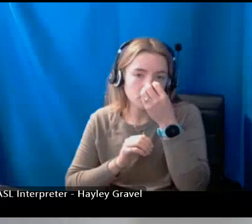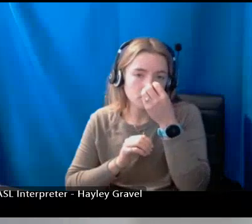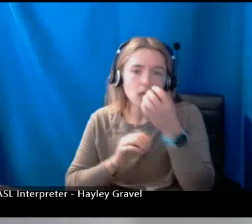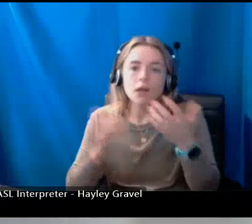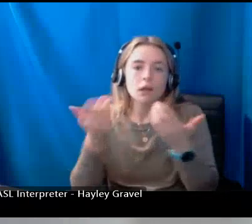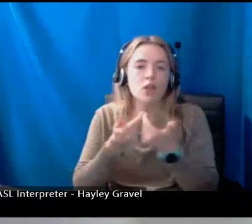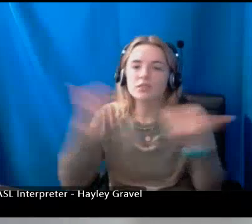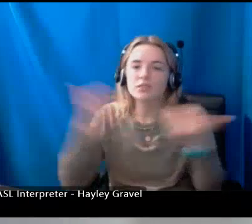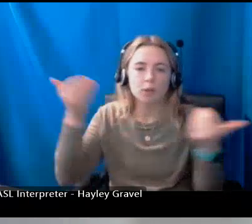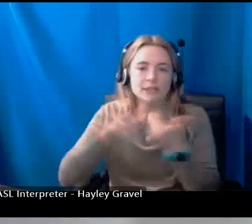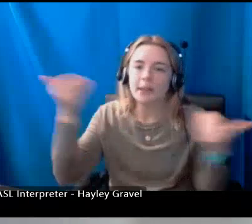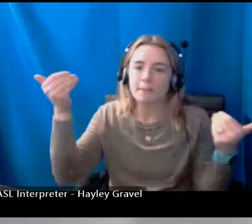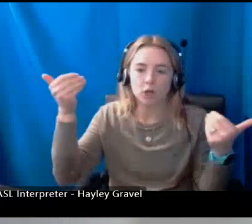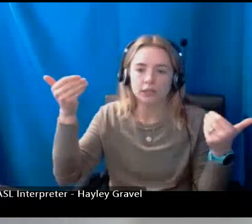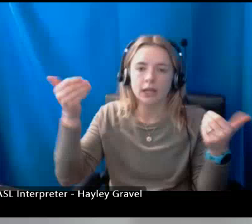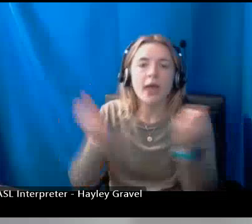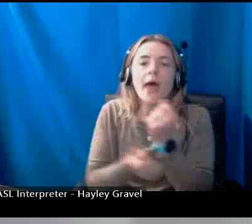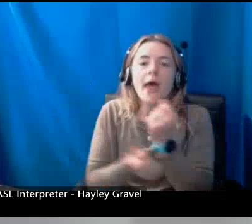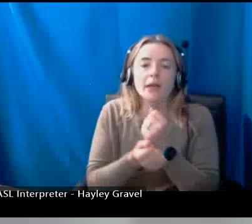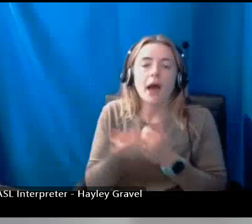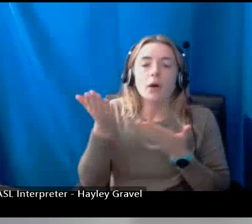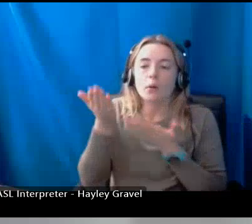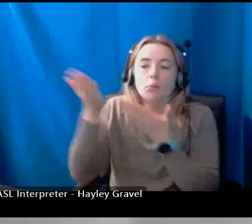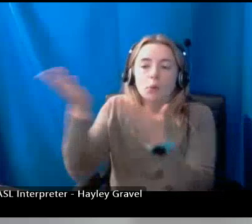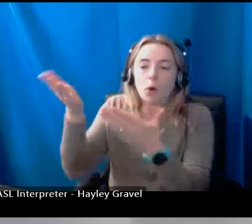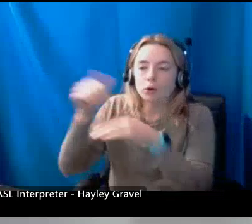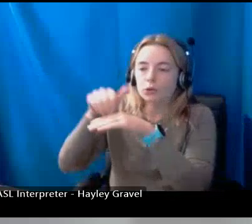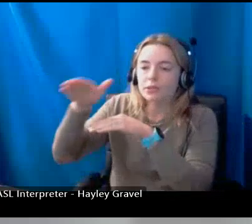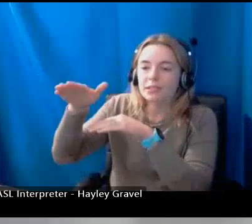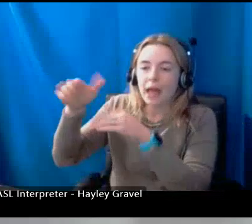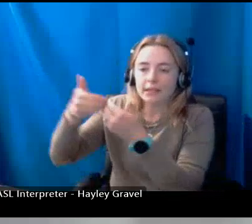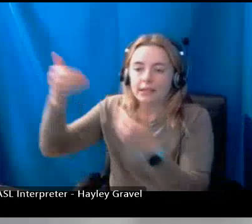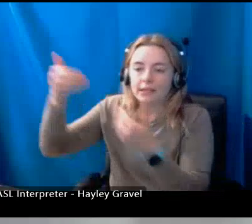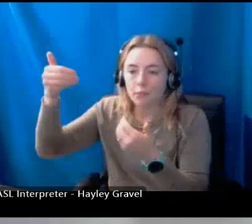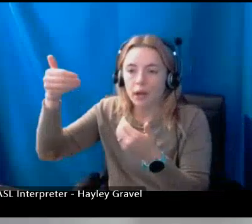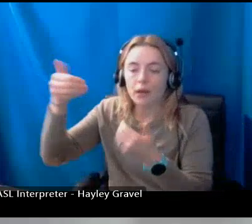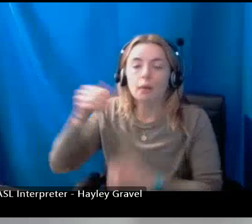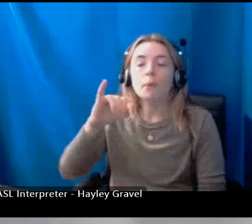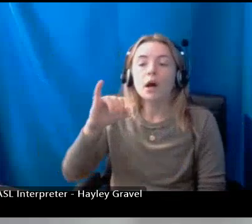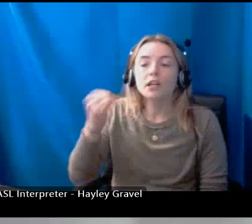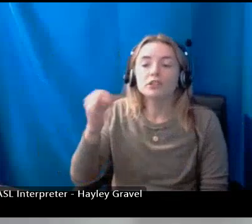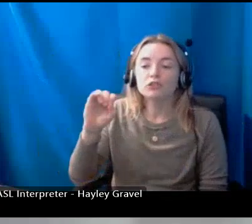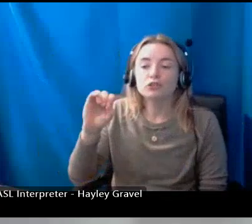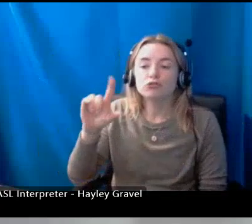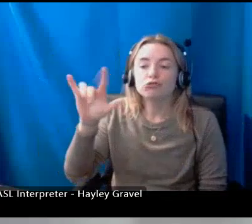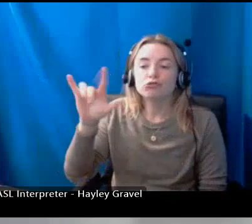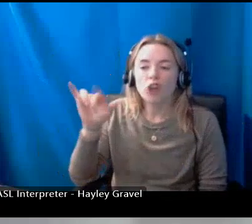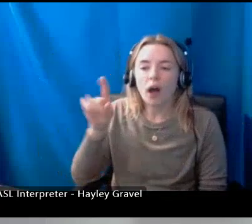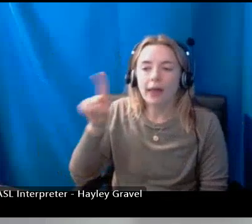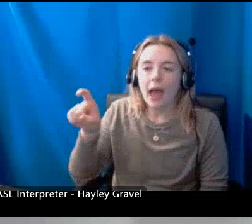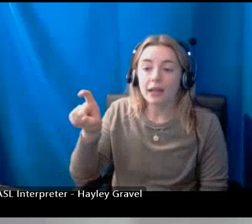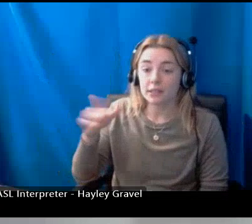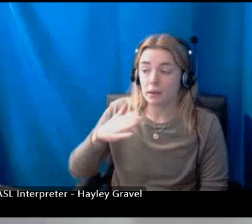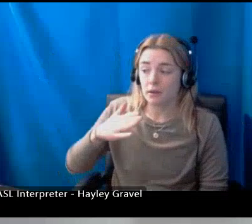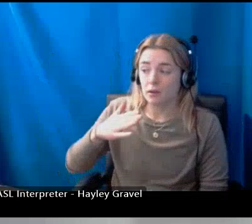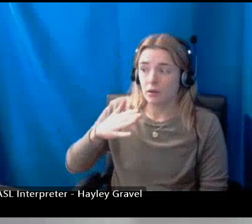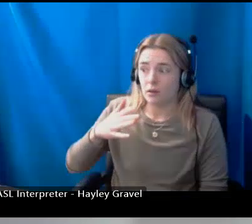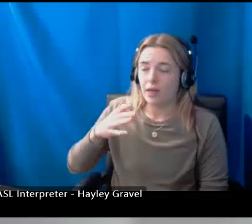because I'm all about thinking. I'm all about thinking about What's the next step?